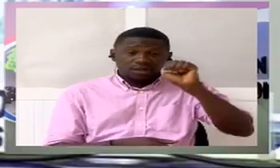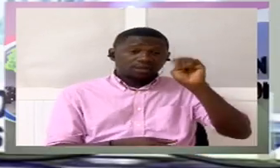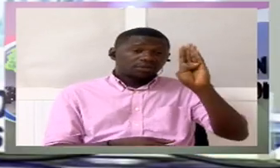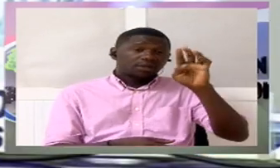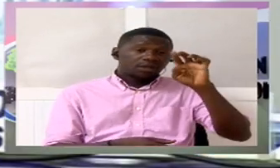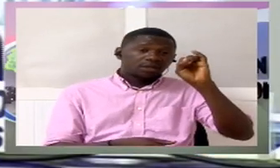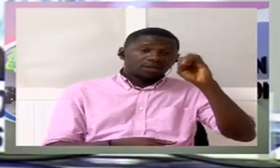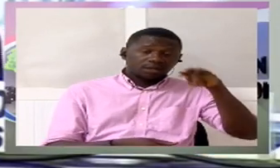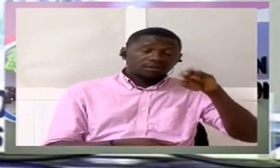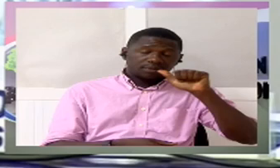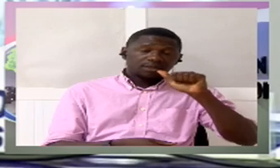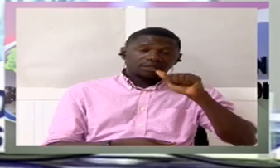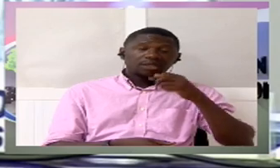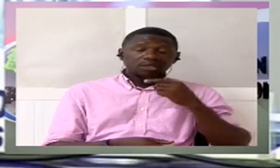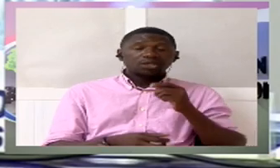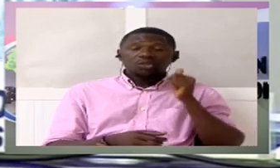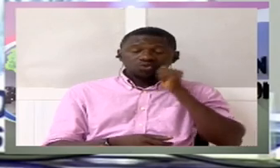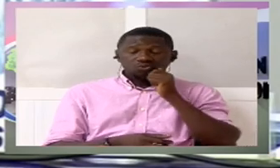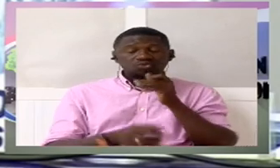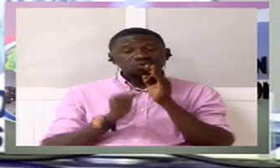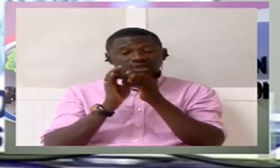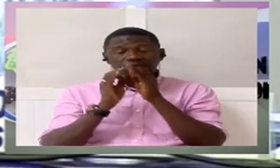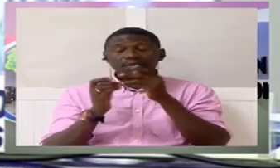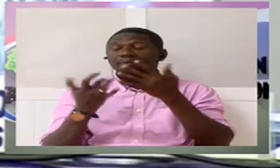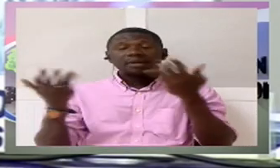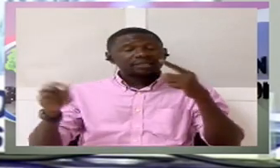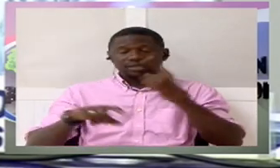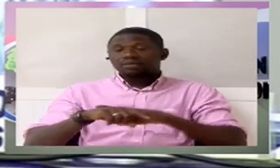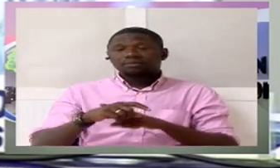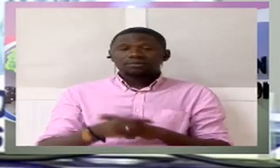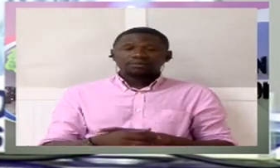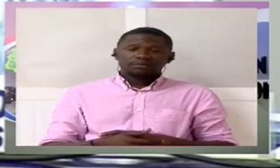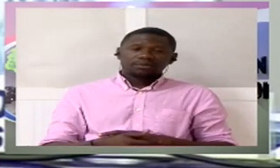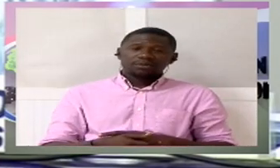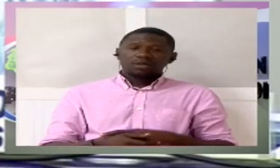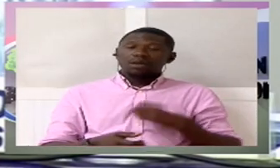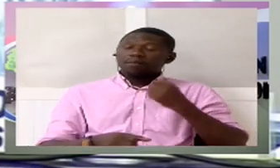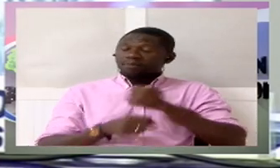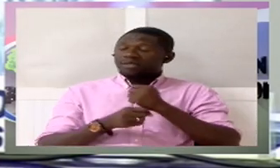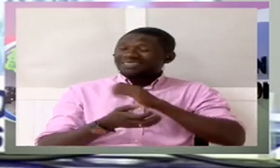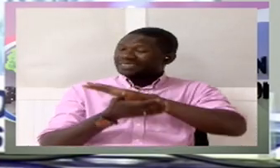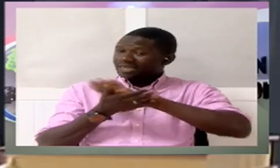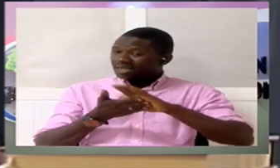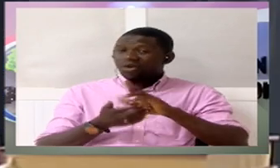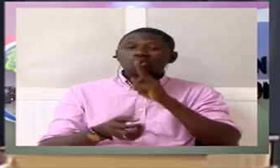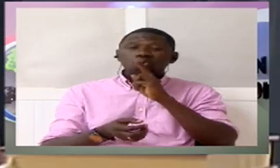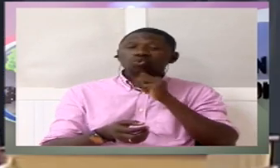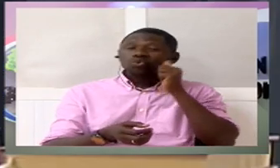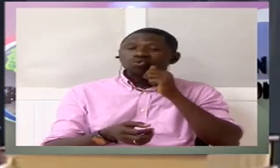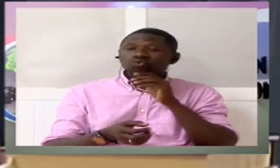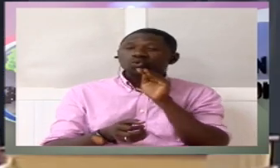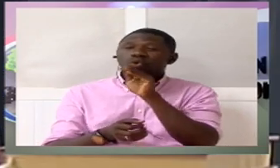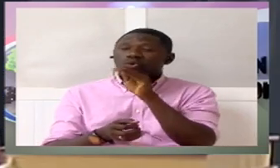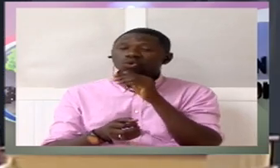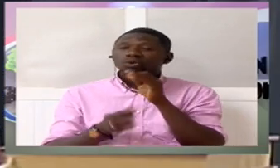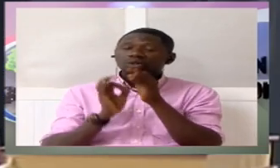Let's clarify that. Who used to tell who what? Ngawoto senayani jumale ka kumum fo jumaye. David ka kolle. David used to